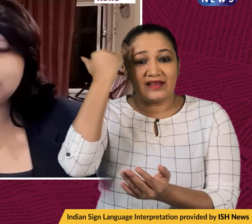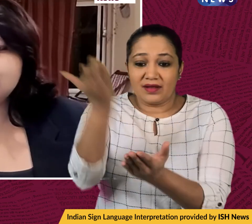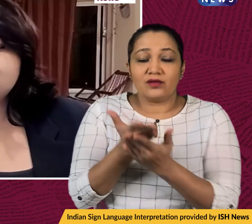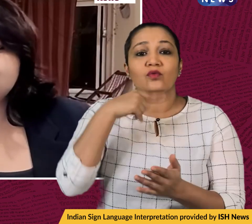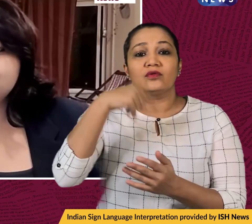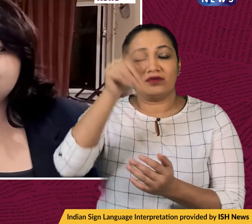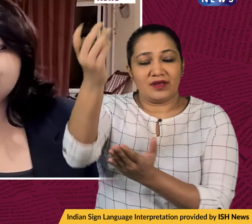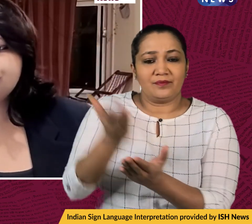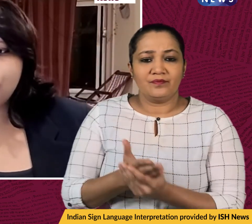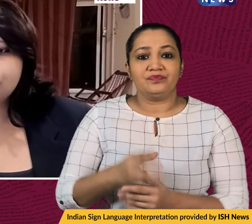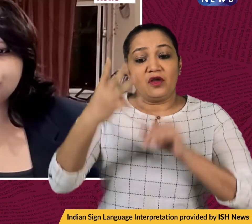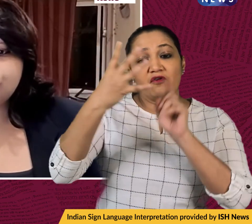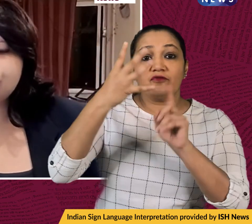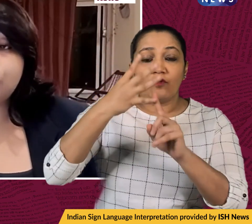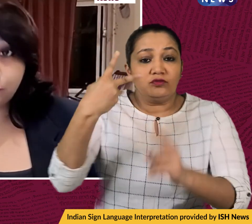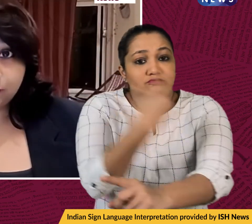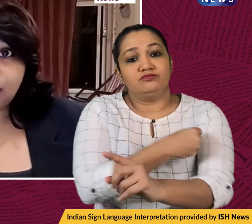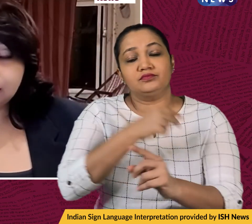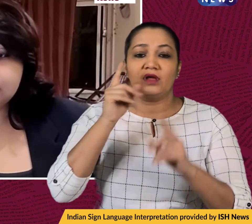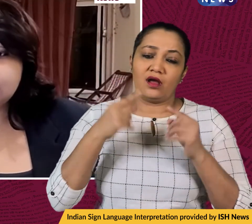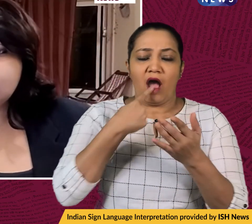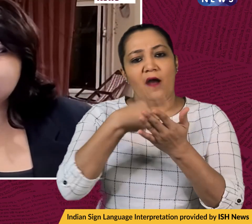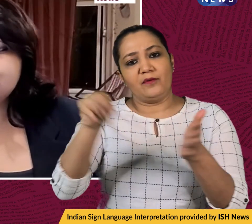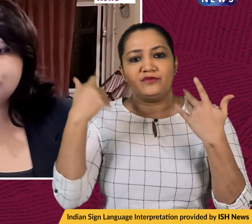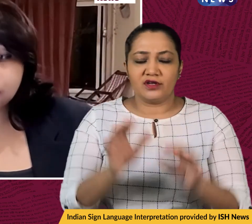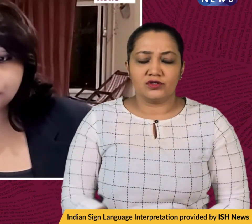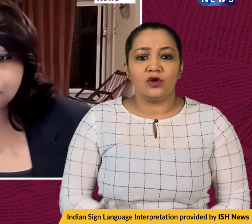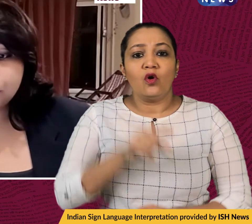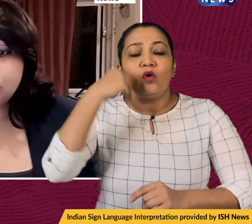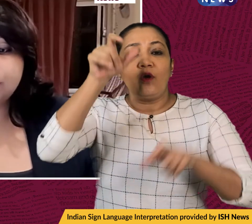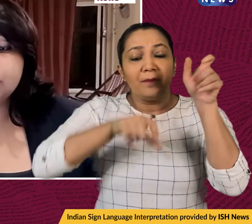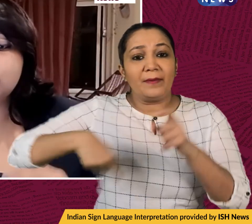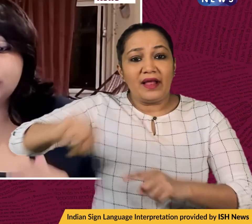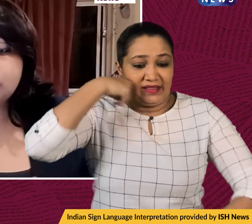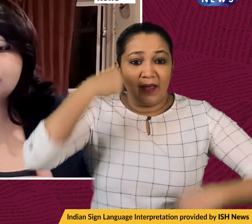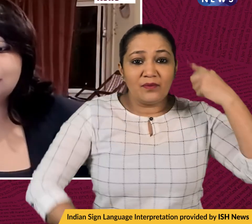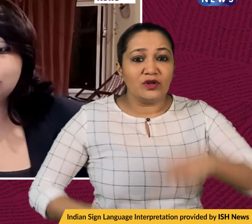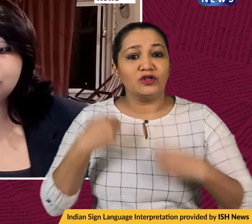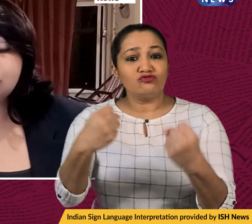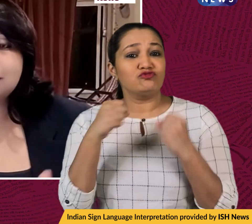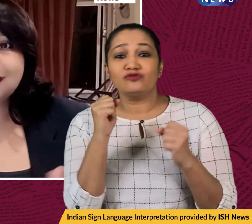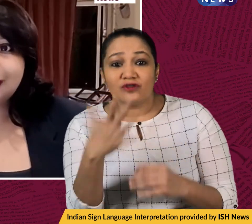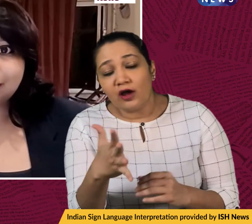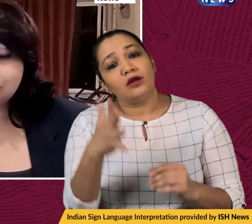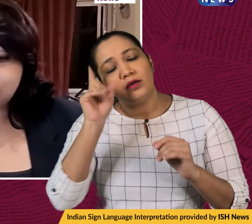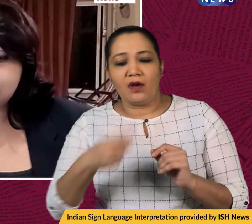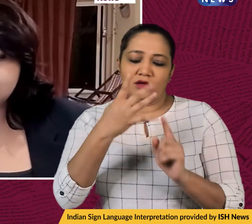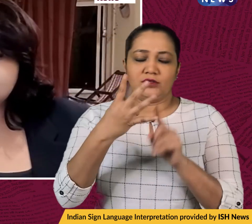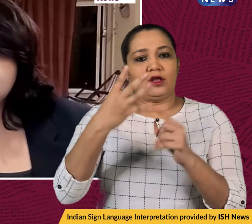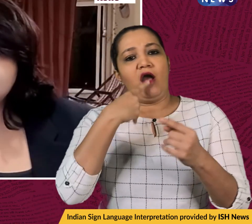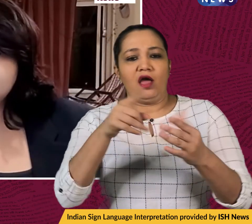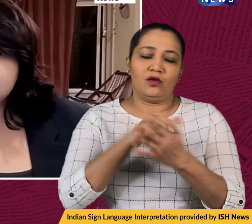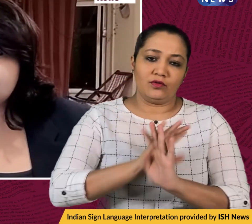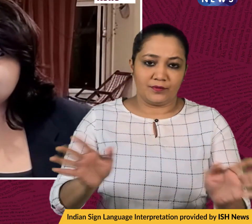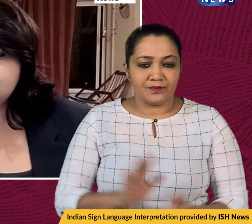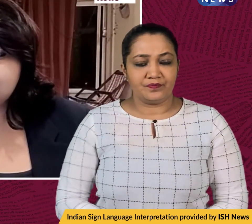recommendation to use a 4th dose of COVID vaccine to protect the people with a weakened immune system against the virus.